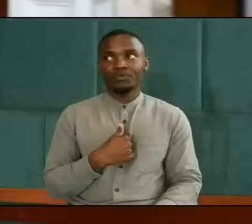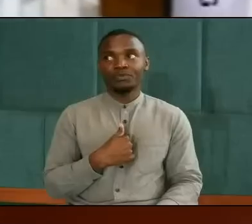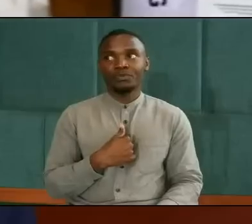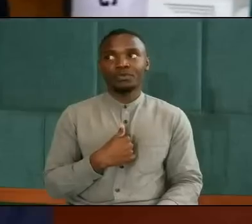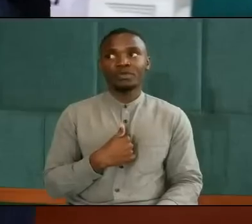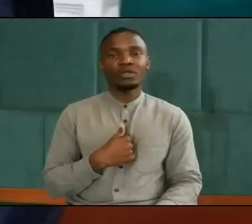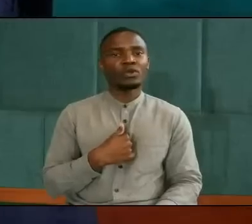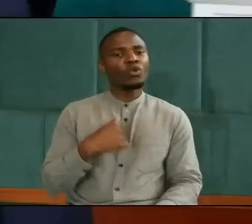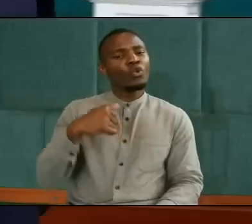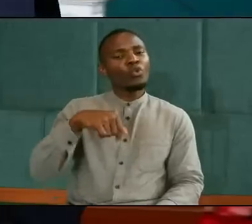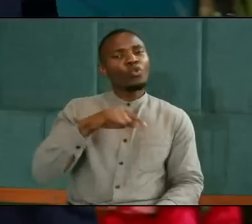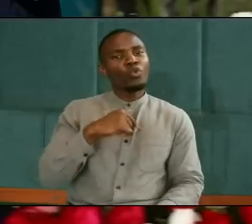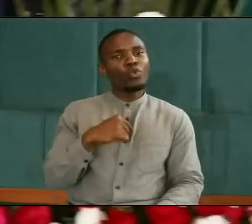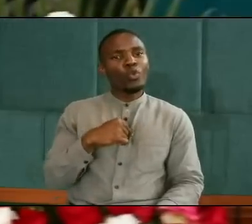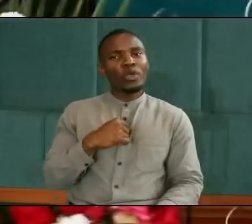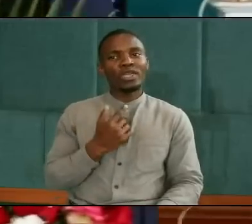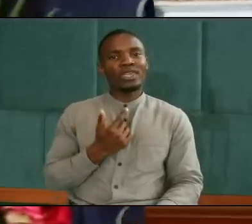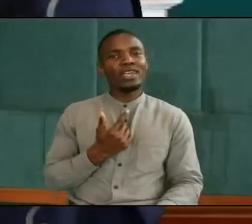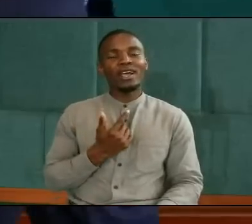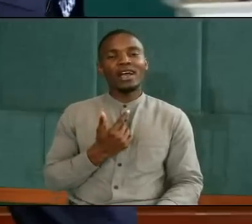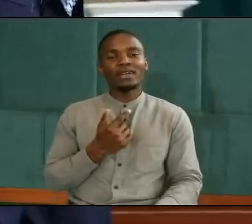are precariously,